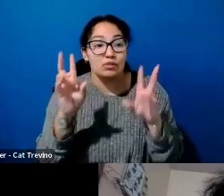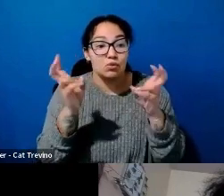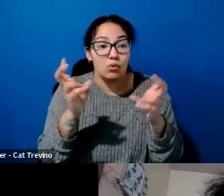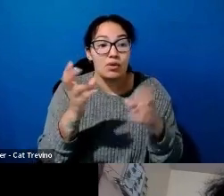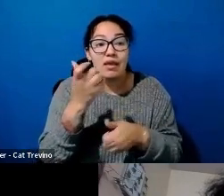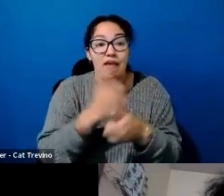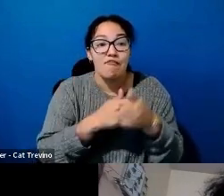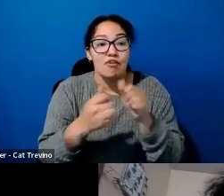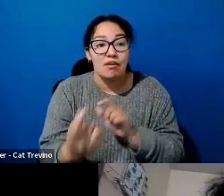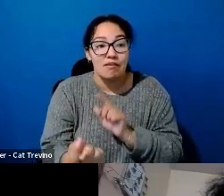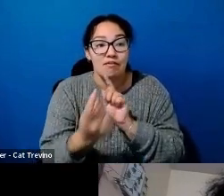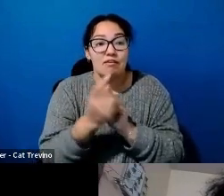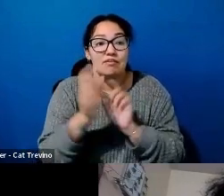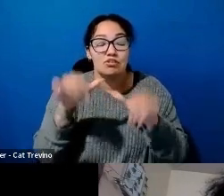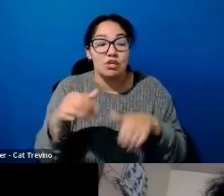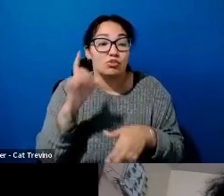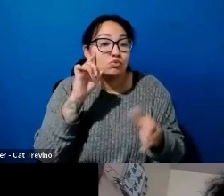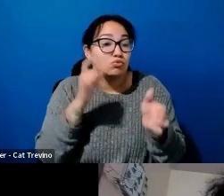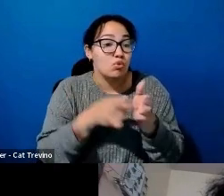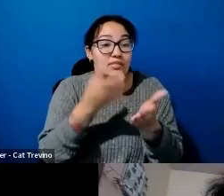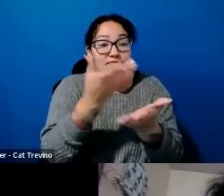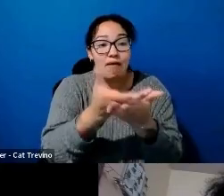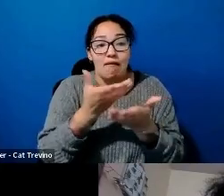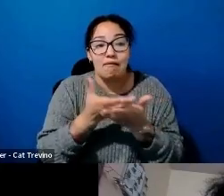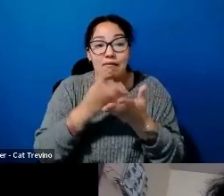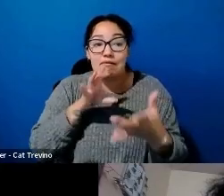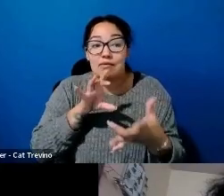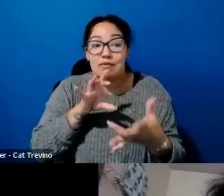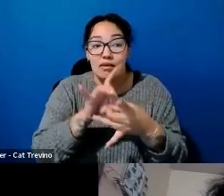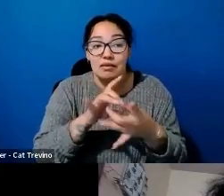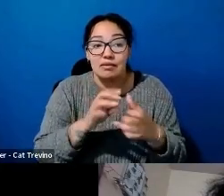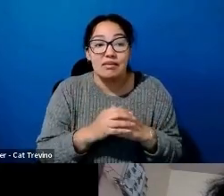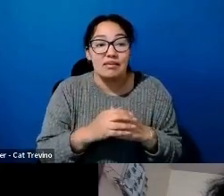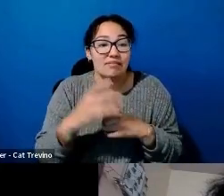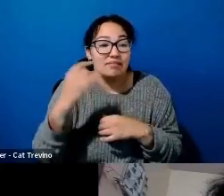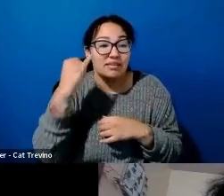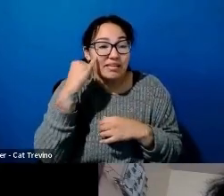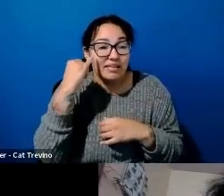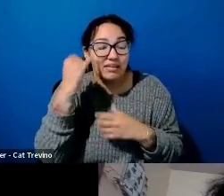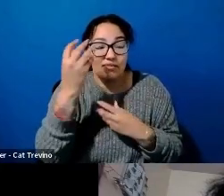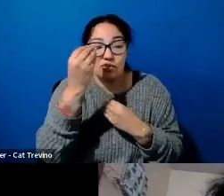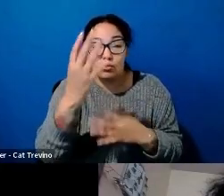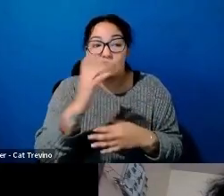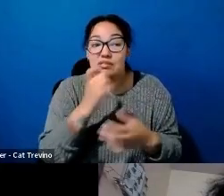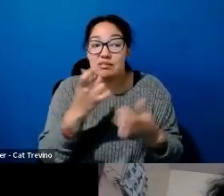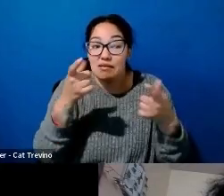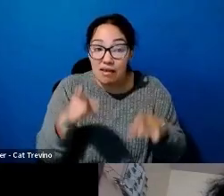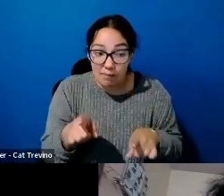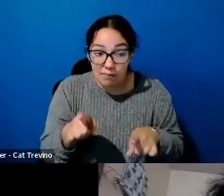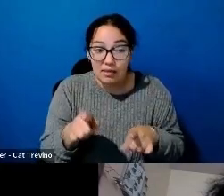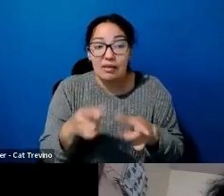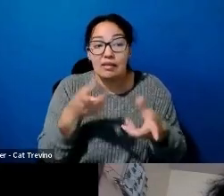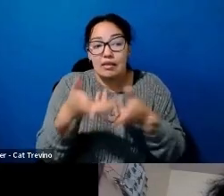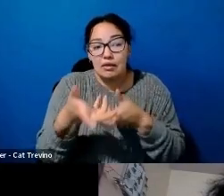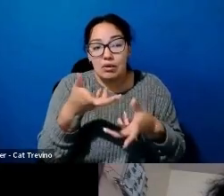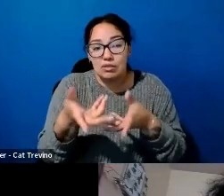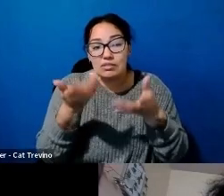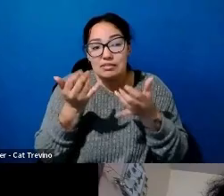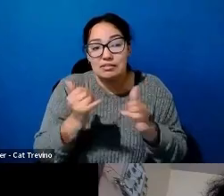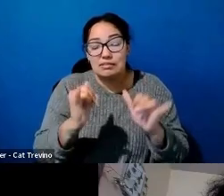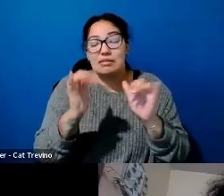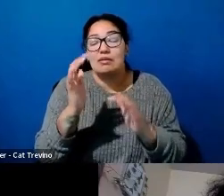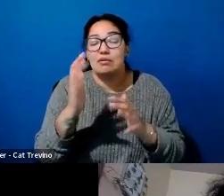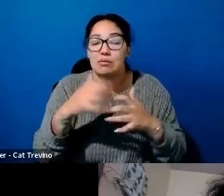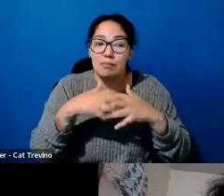is a chance to notice, validate, and connect. Even if disclosure doesn't occur, the interaction can still